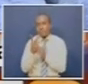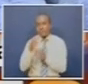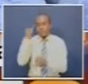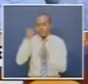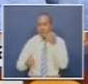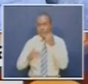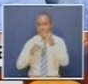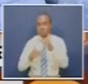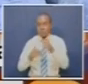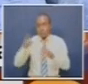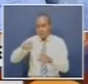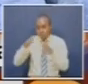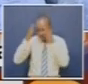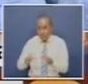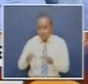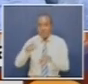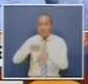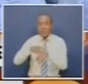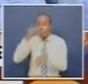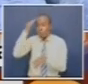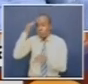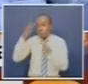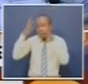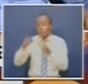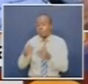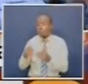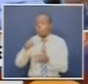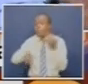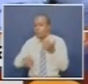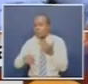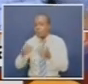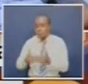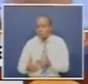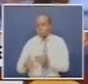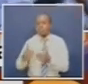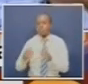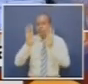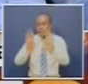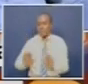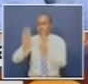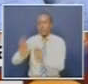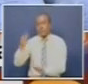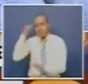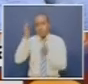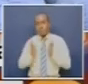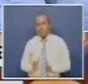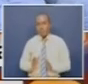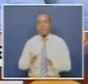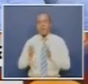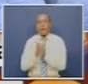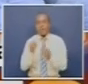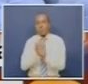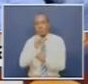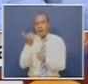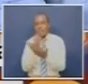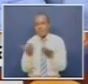to be made. And once we know what this decision is, mm-hmm. then we either popularize the candidate and do other things that